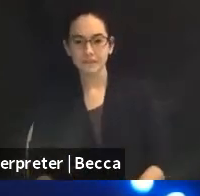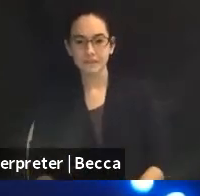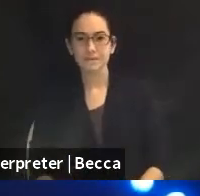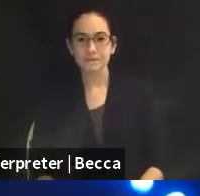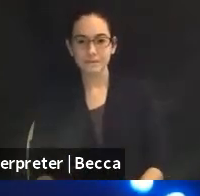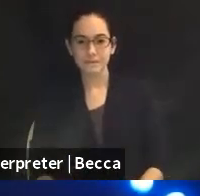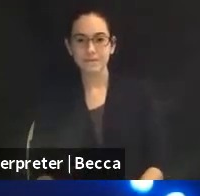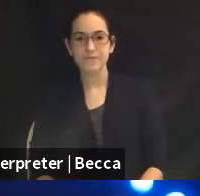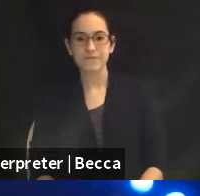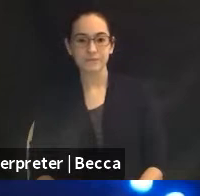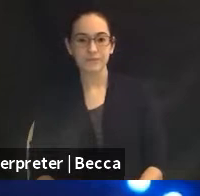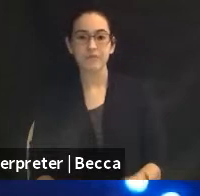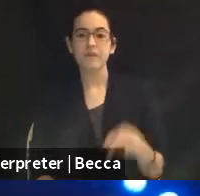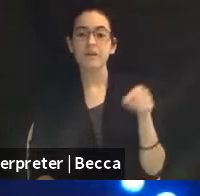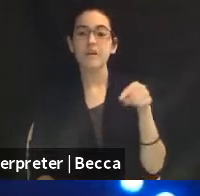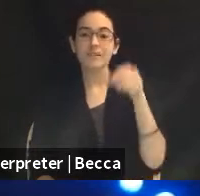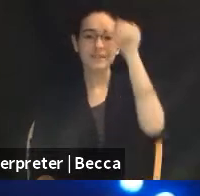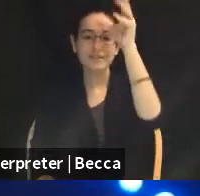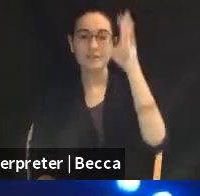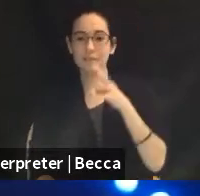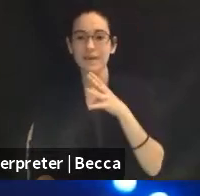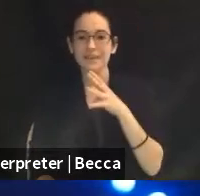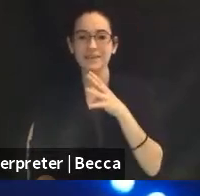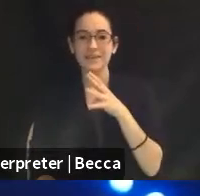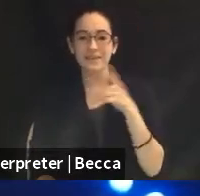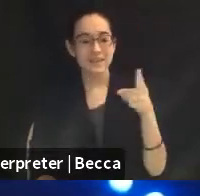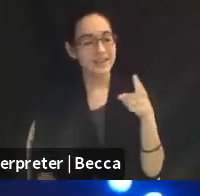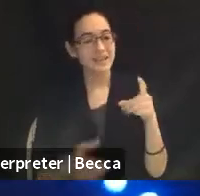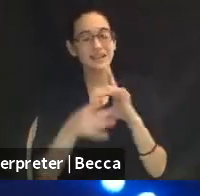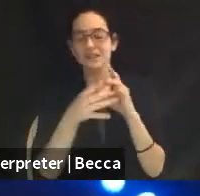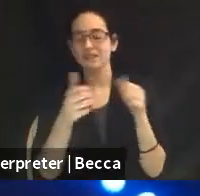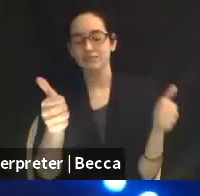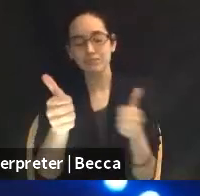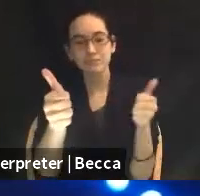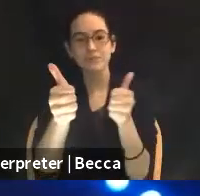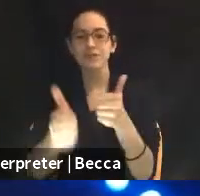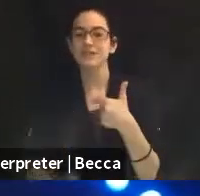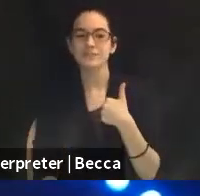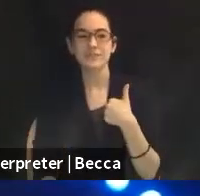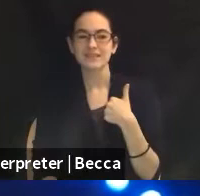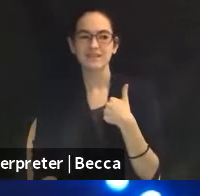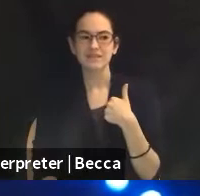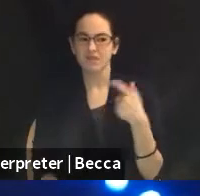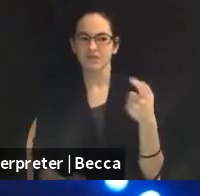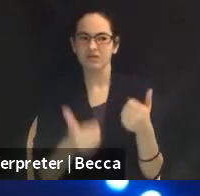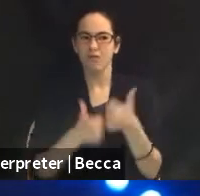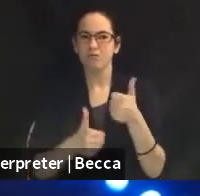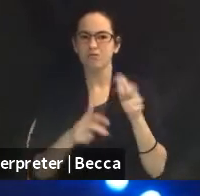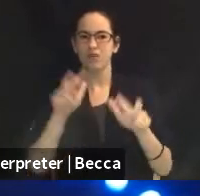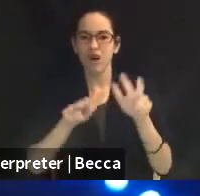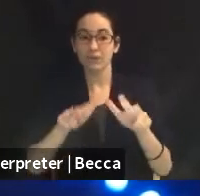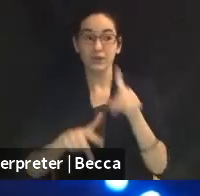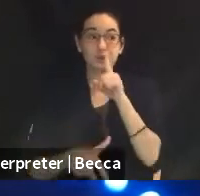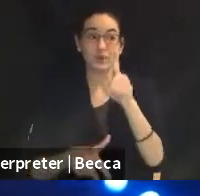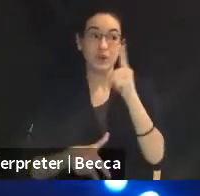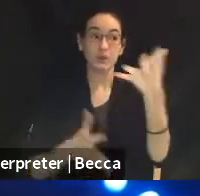Chris Duran chased me as a friend. Almost like it was awkward. I'm like, you really want to be my friend really